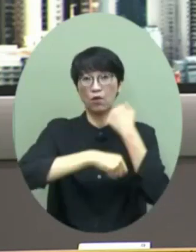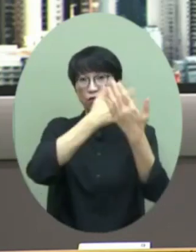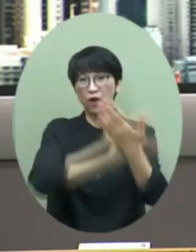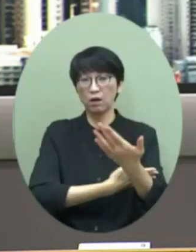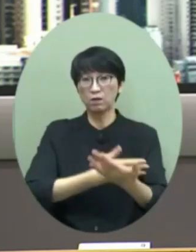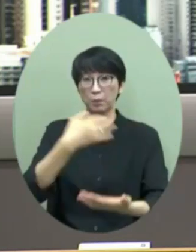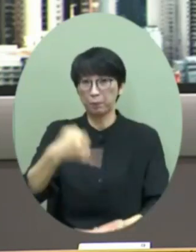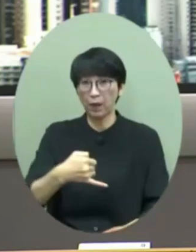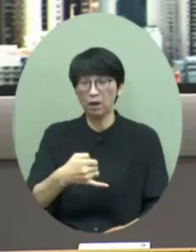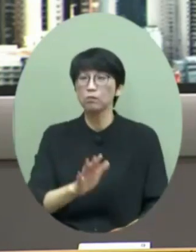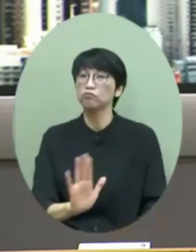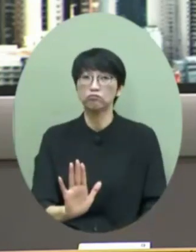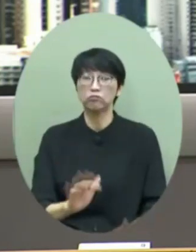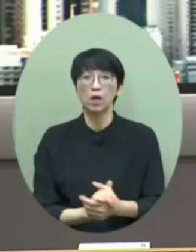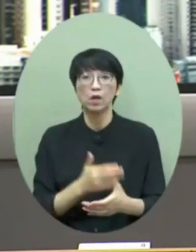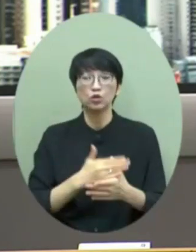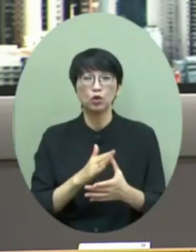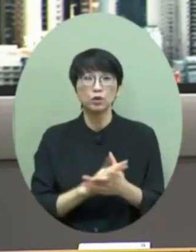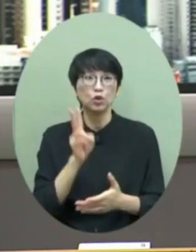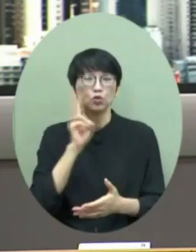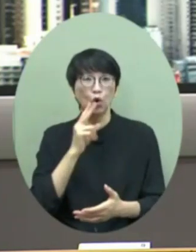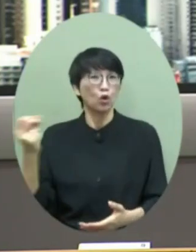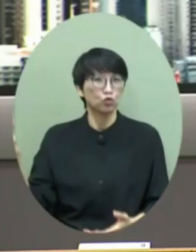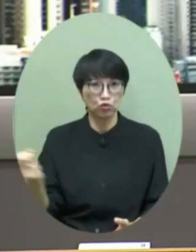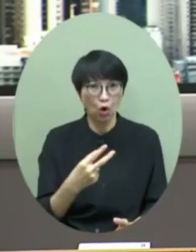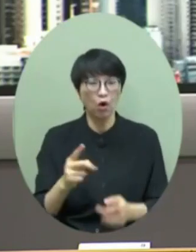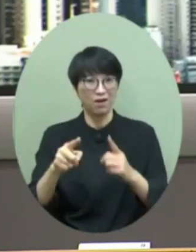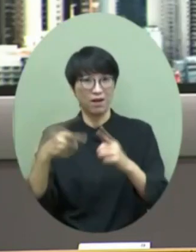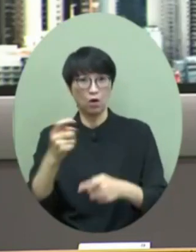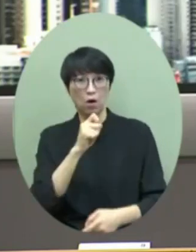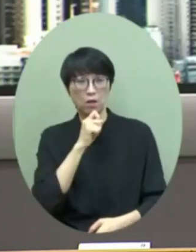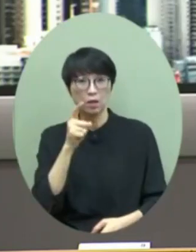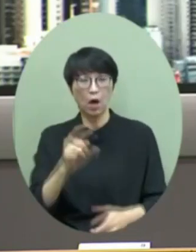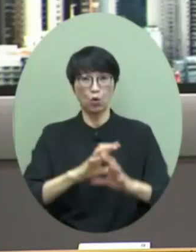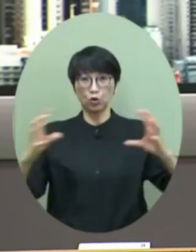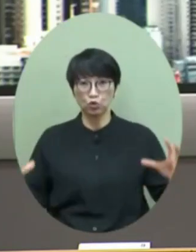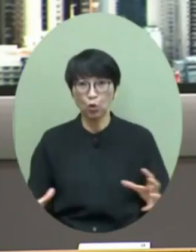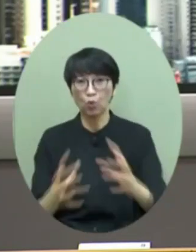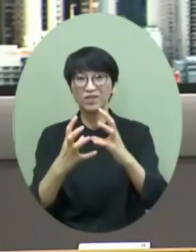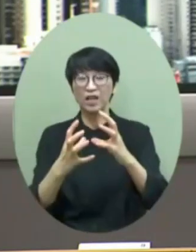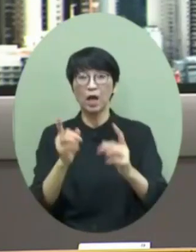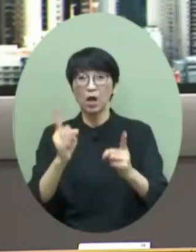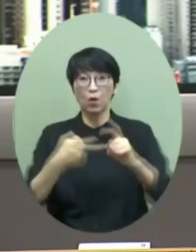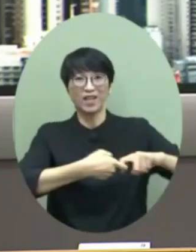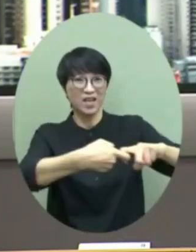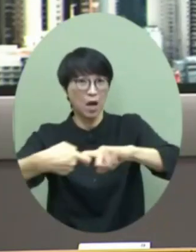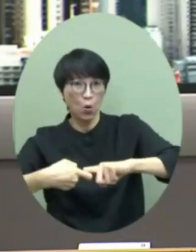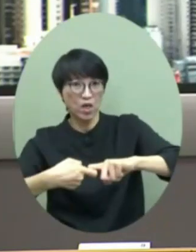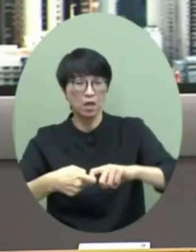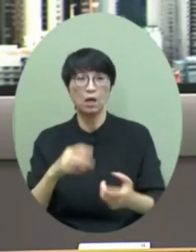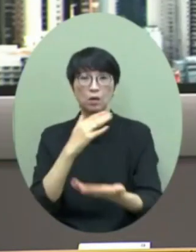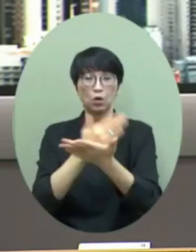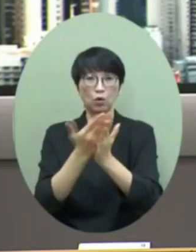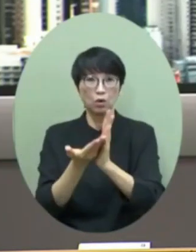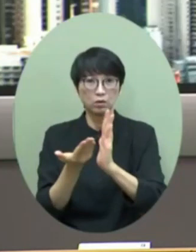in organizing or colluding and so on, then it's another matter. But at the end of the day, it's a question of